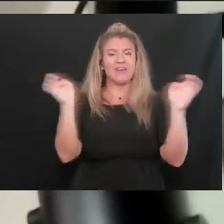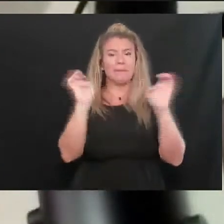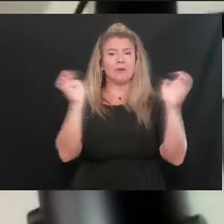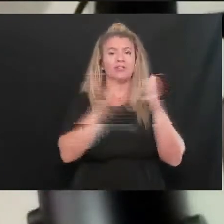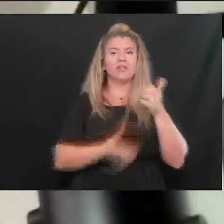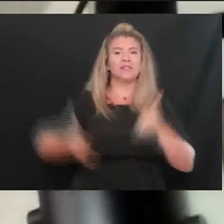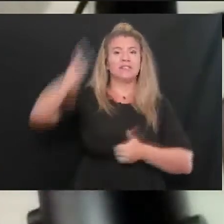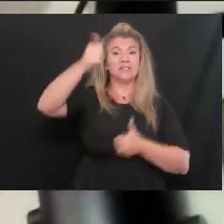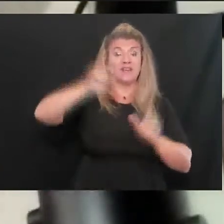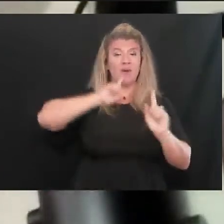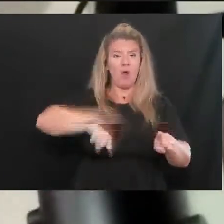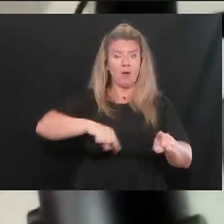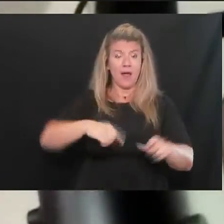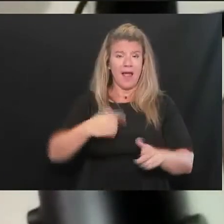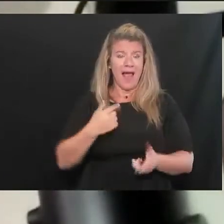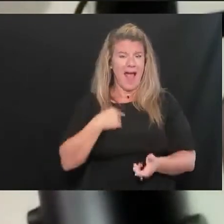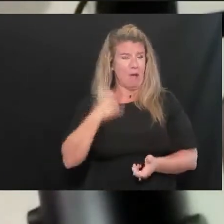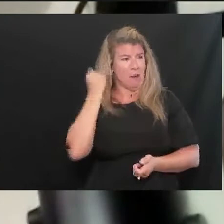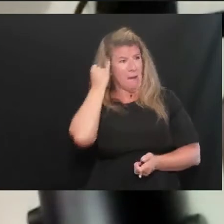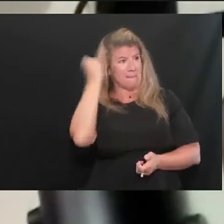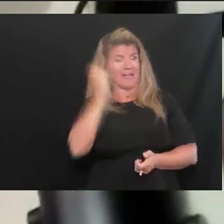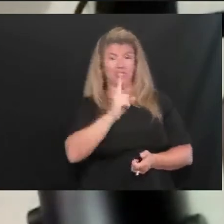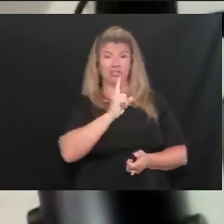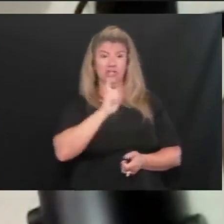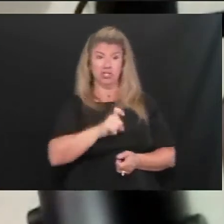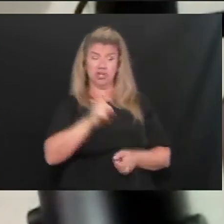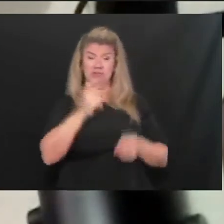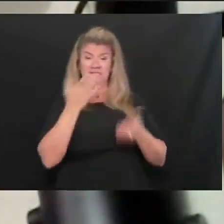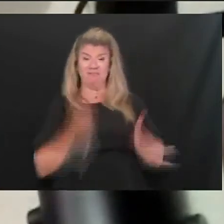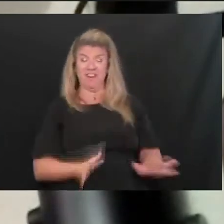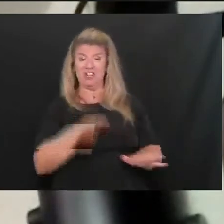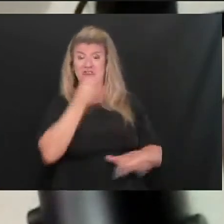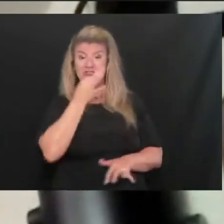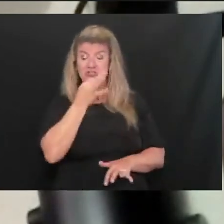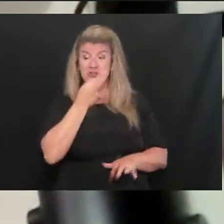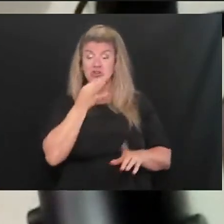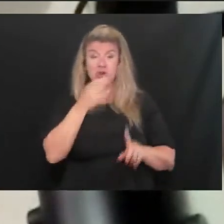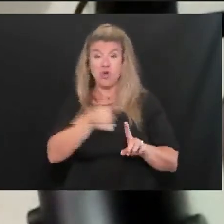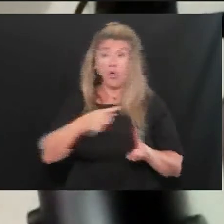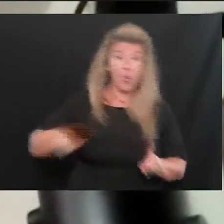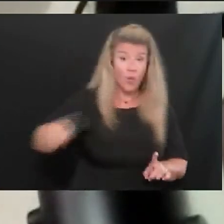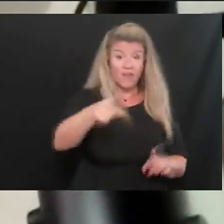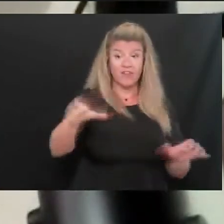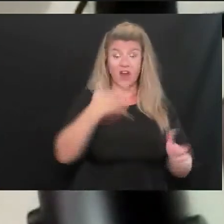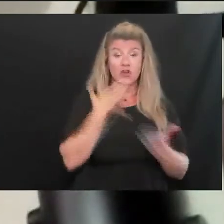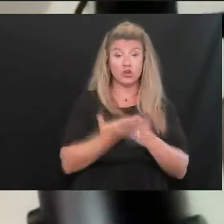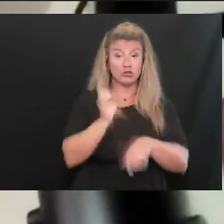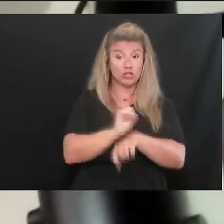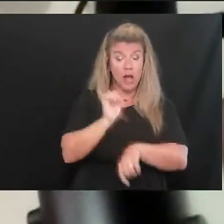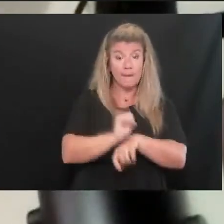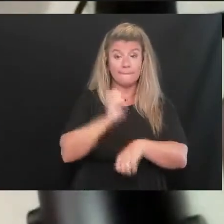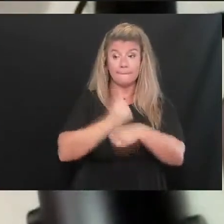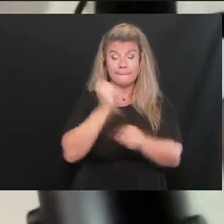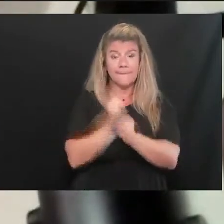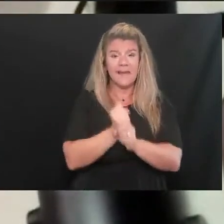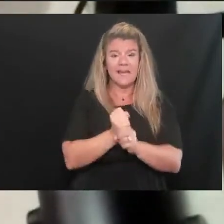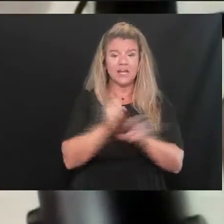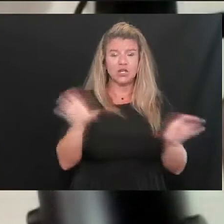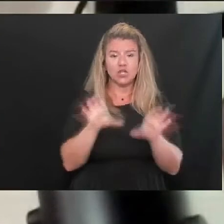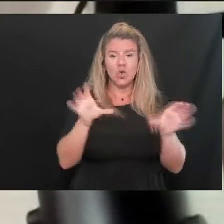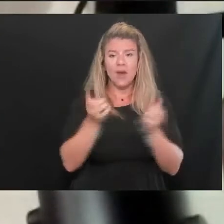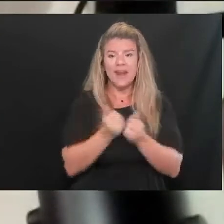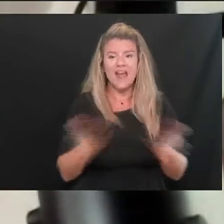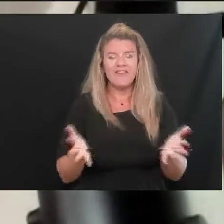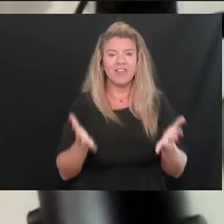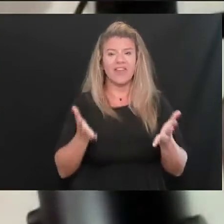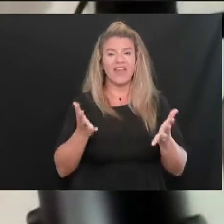would imagine it's got to come to an end at some point. Everyone's done a really good job making this stuff, doing all the things